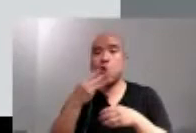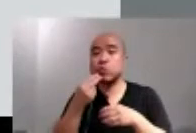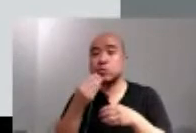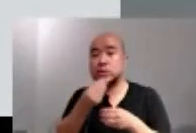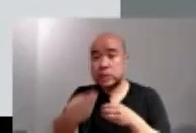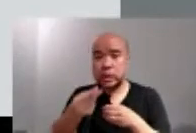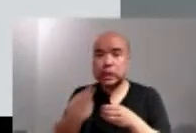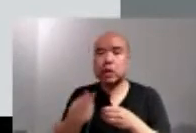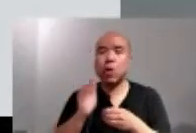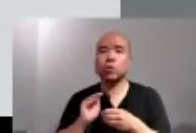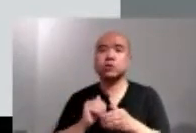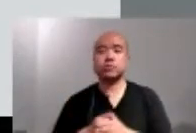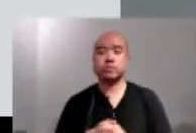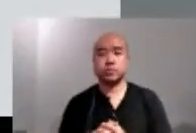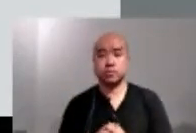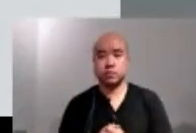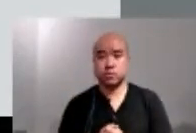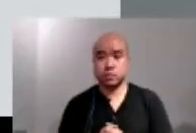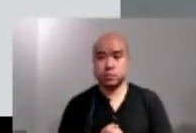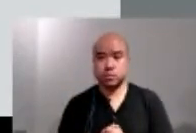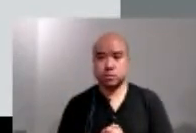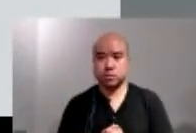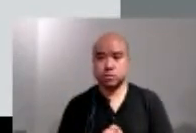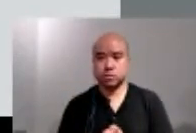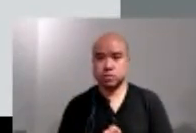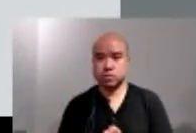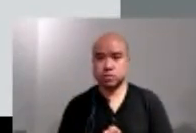over 200 institutions and